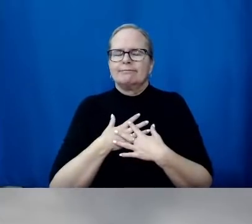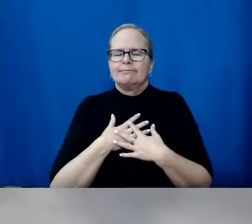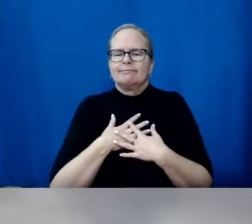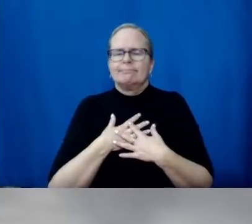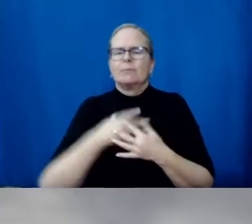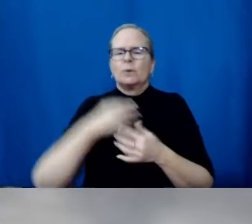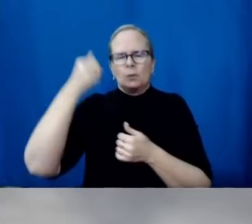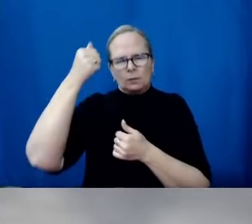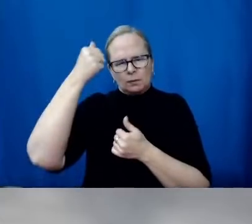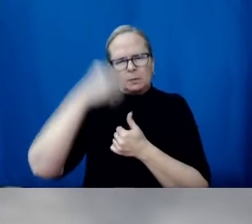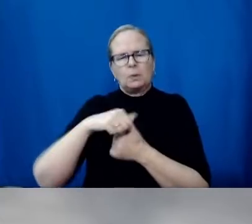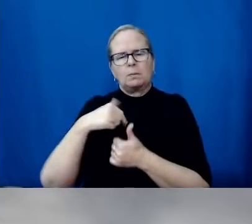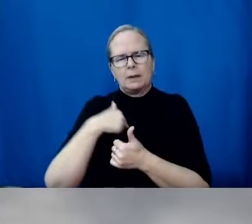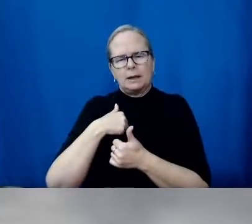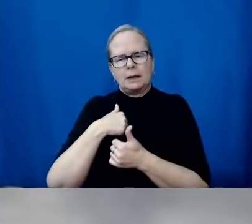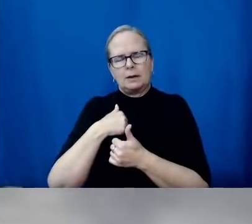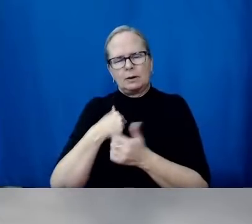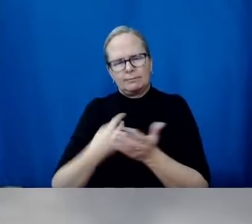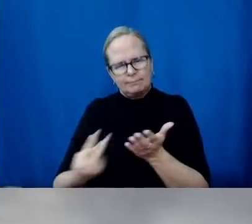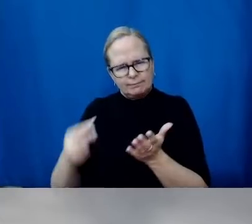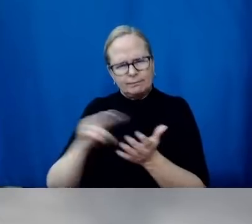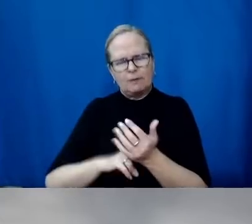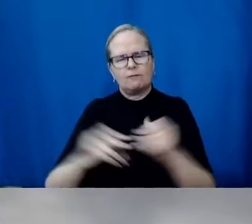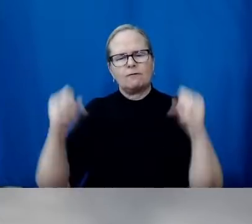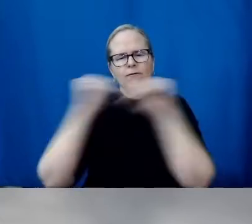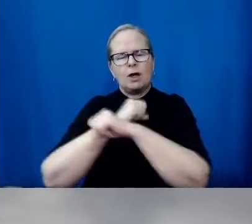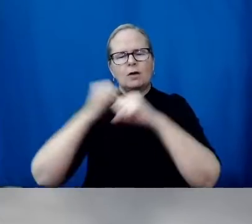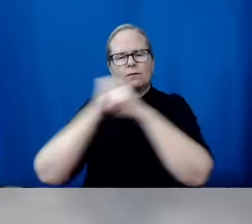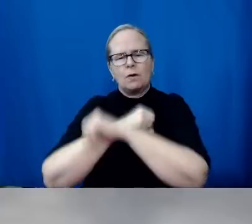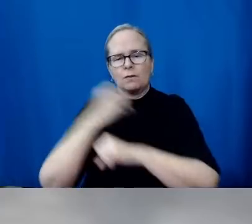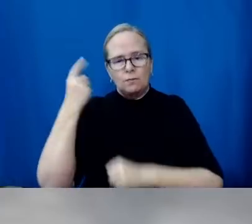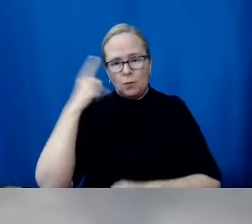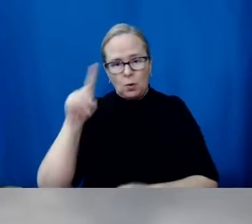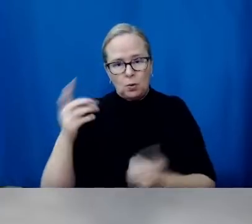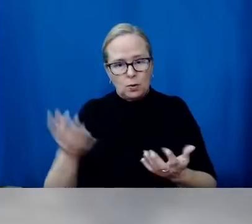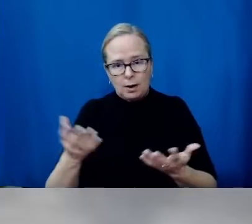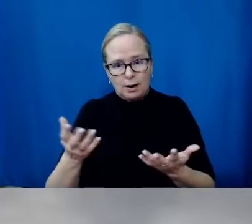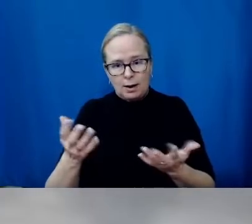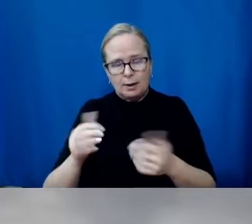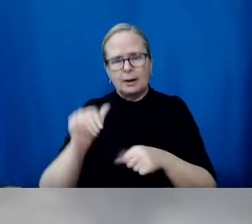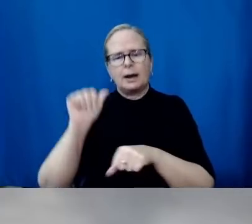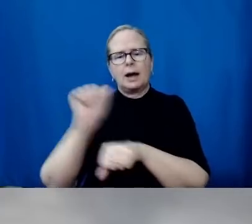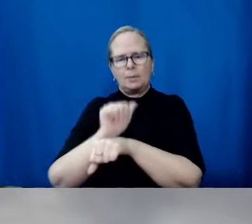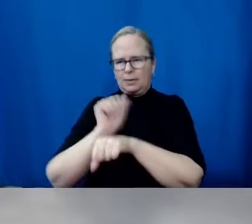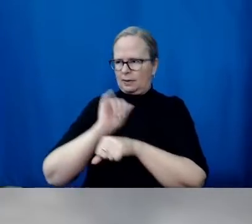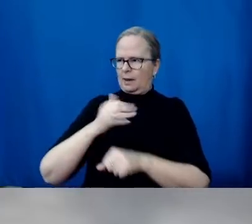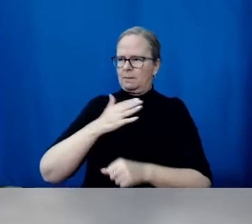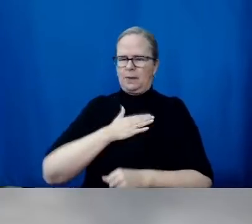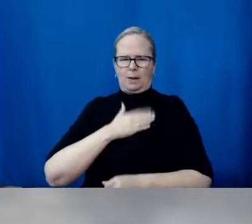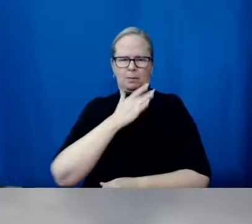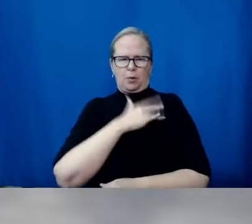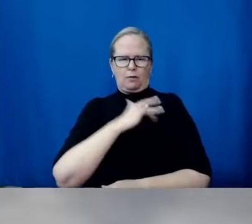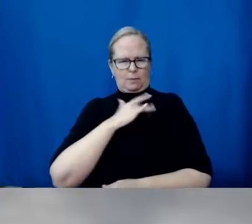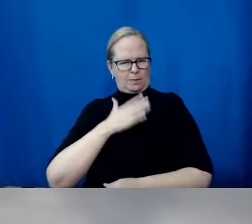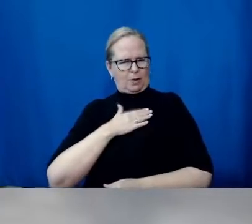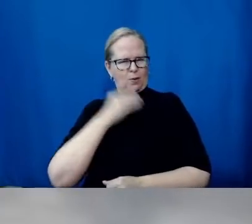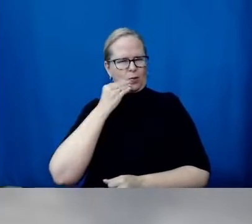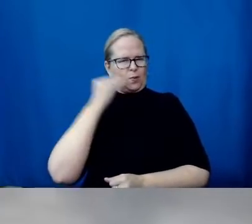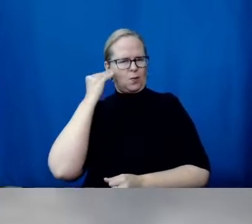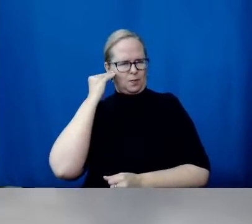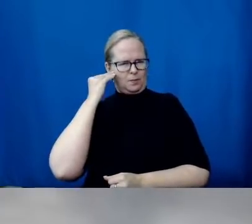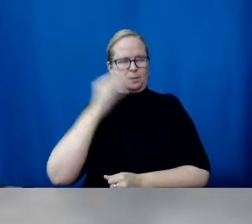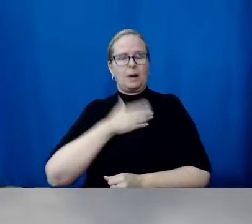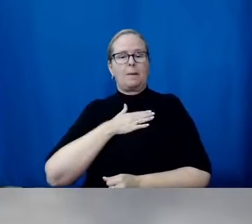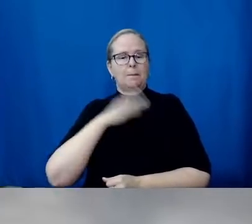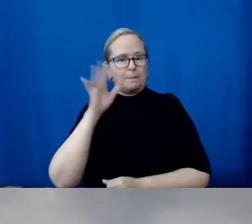why we stay and fight. Like this is my province. This is my mother's province. I acknowledge I'm a colonial